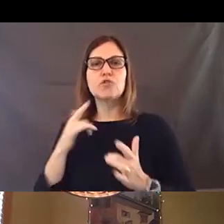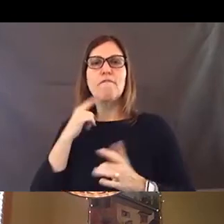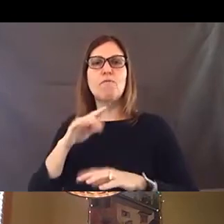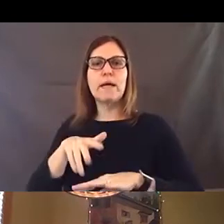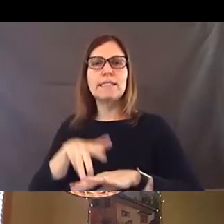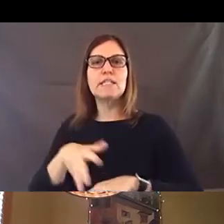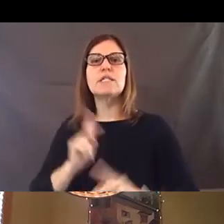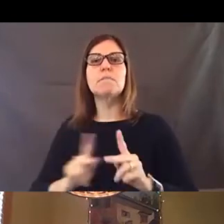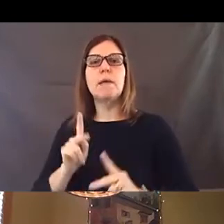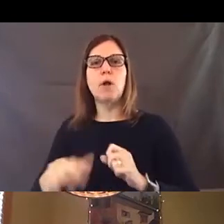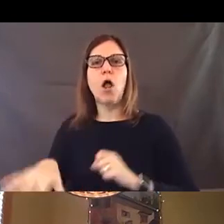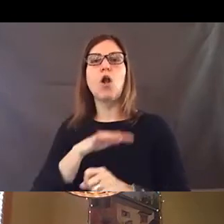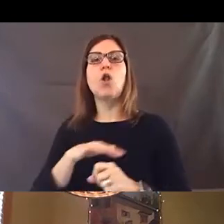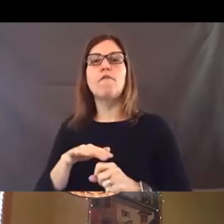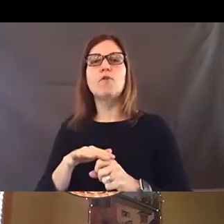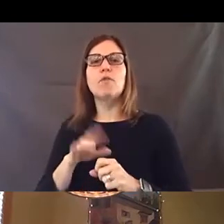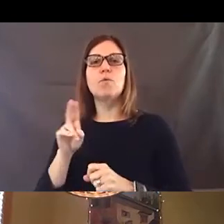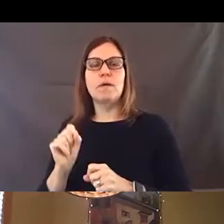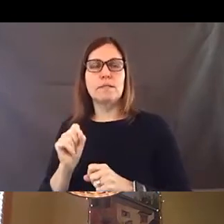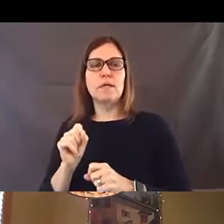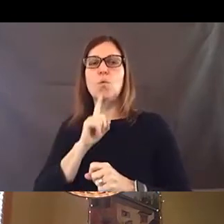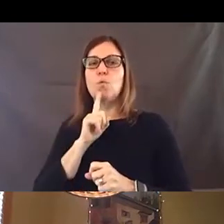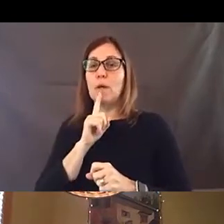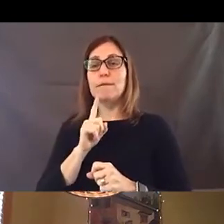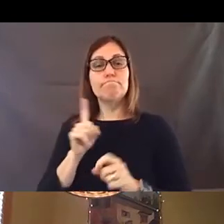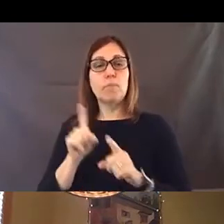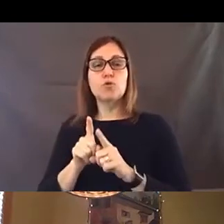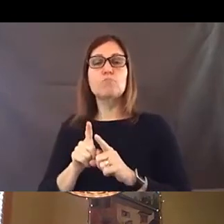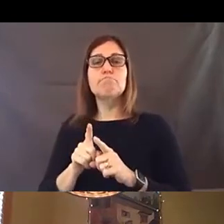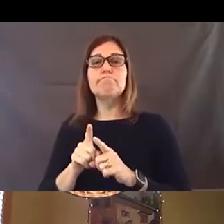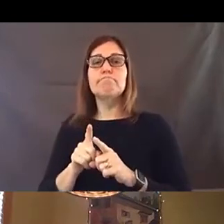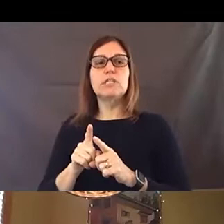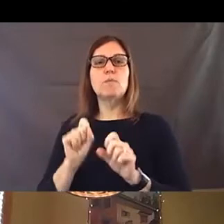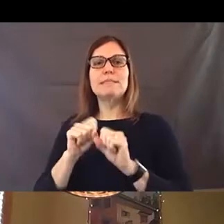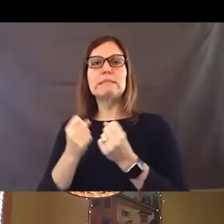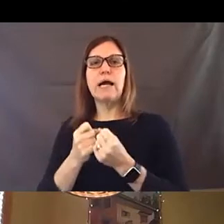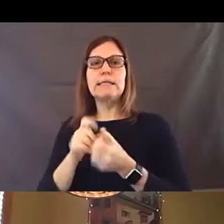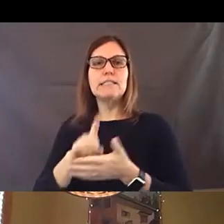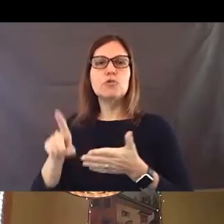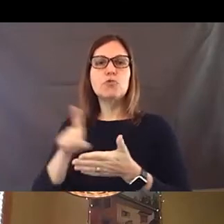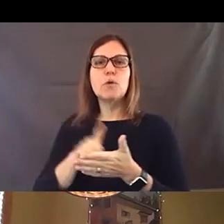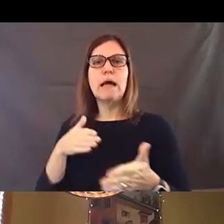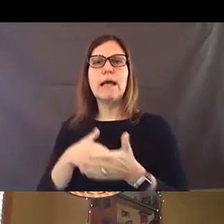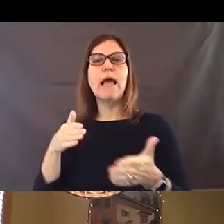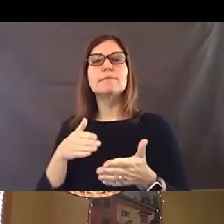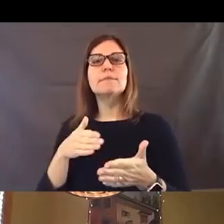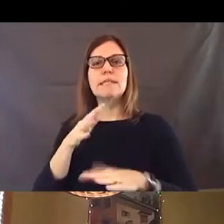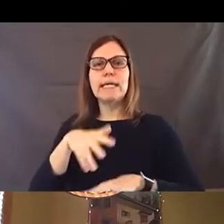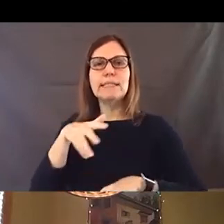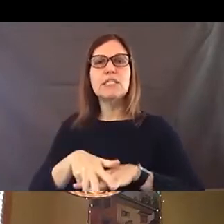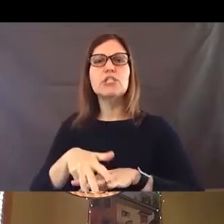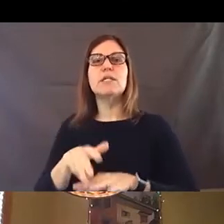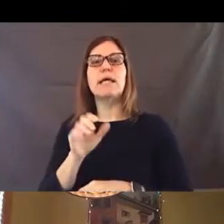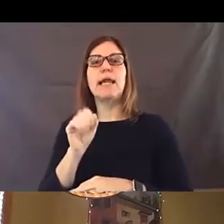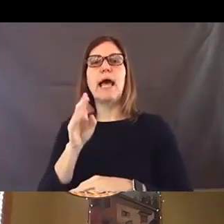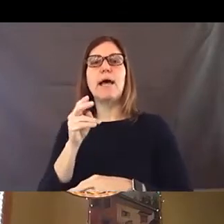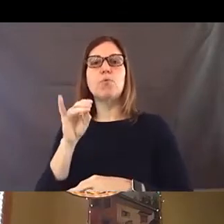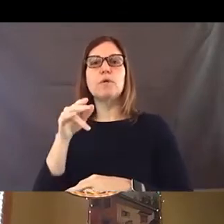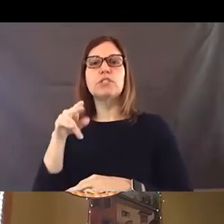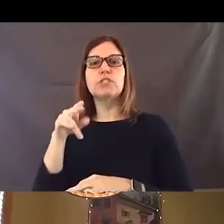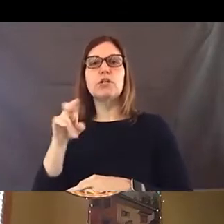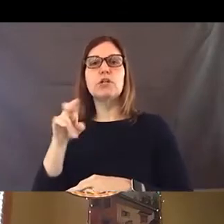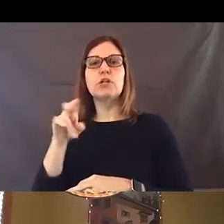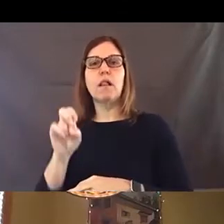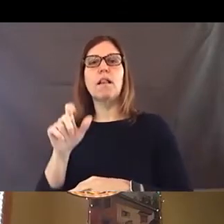including combating societal discrimination against indigenous and aboriginal people, which I suffer from at the hands of